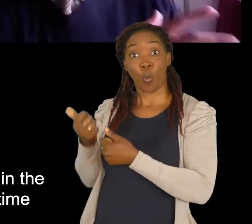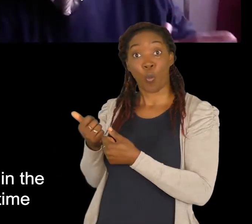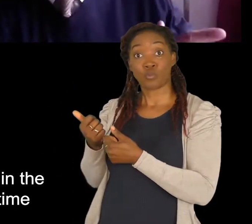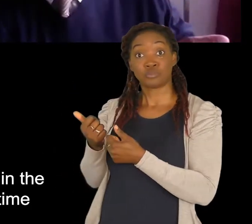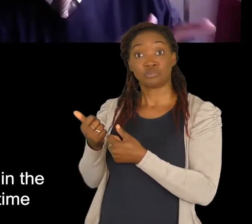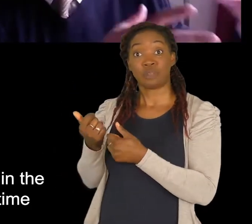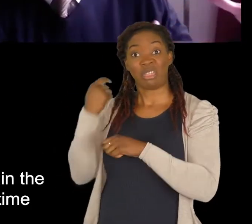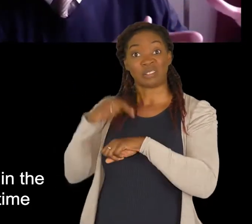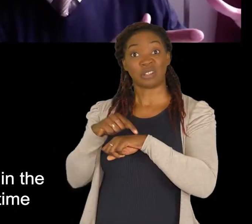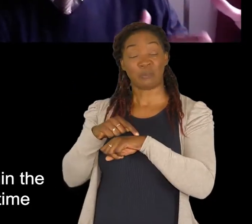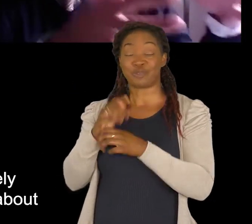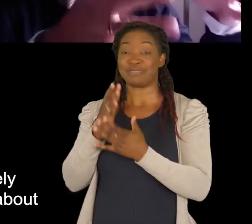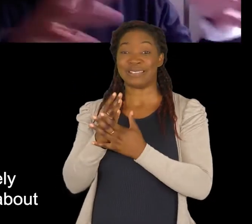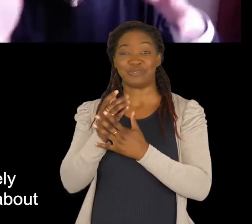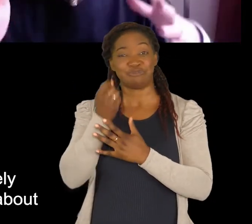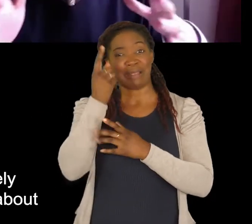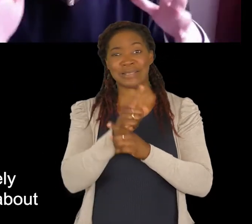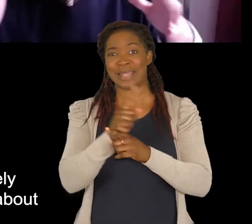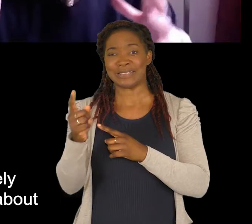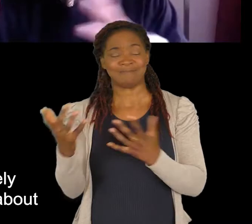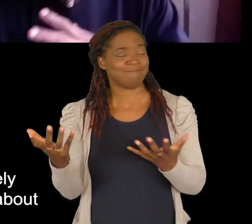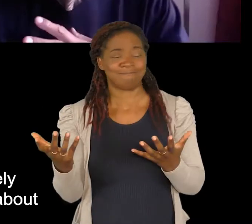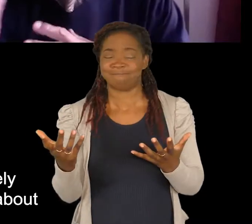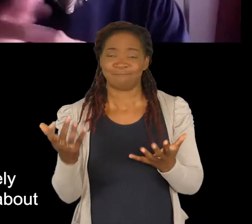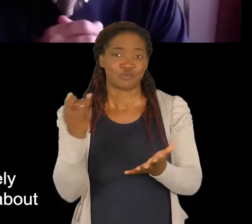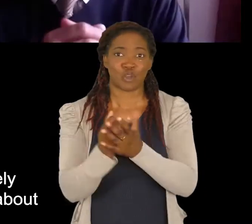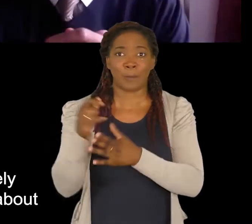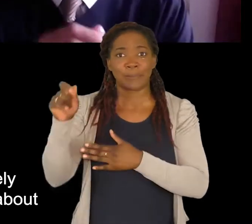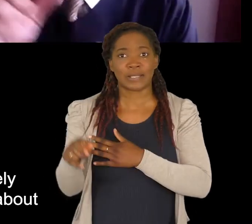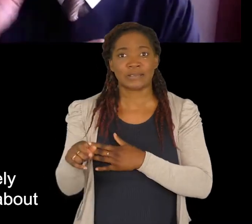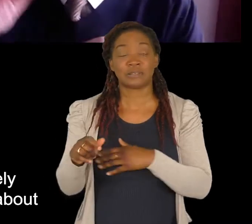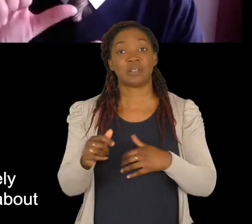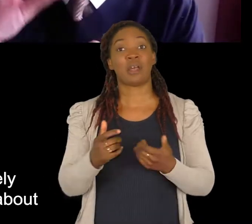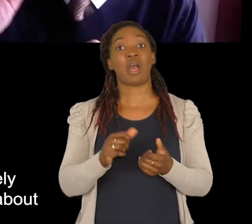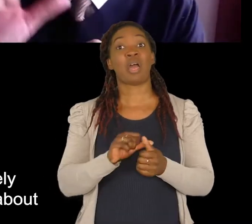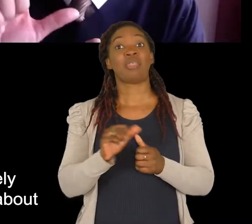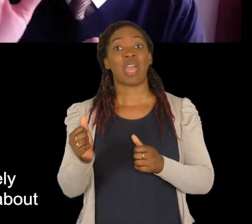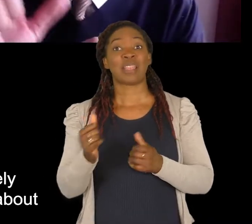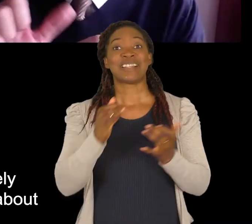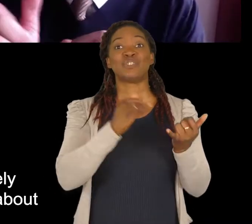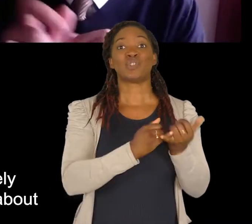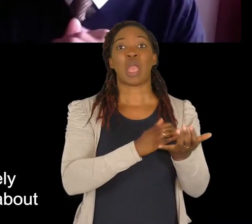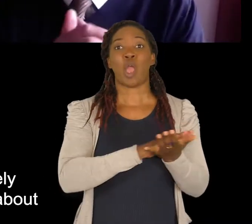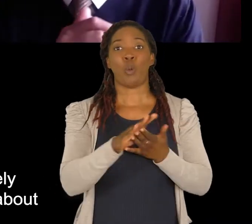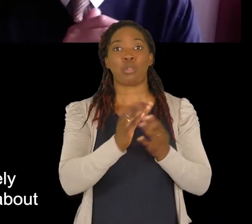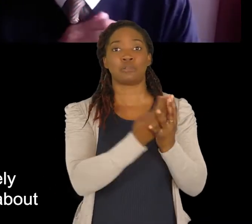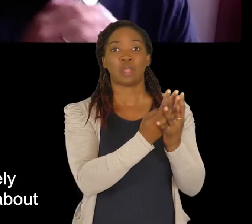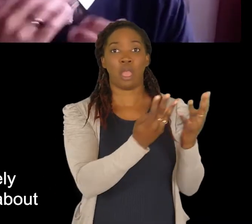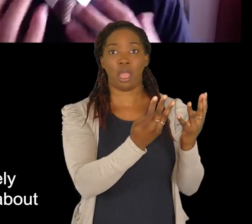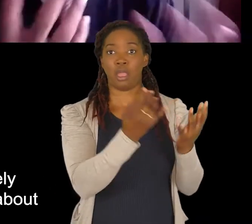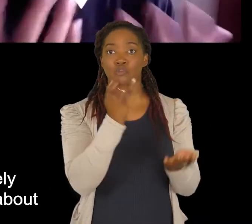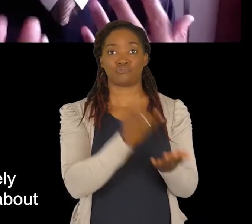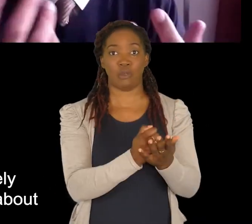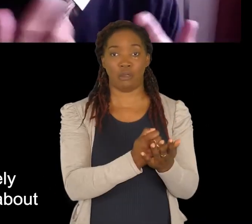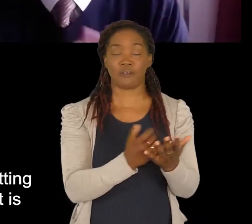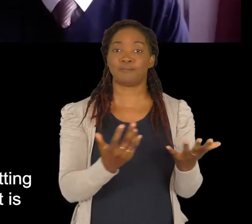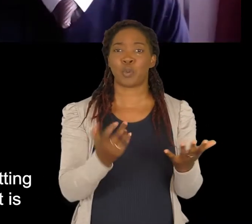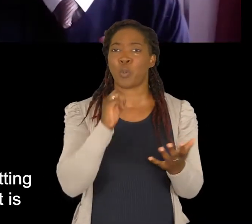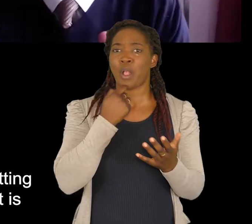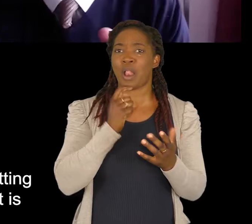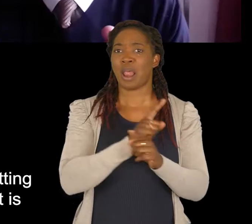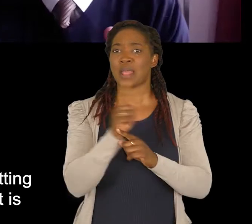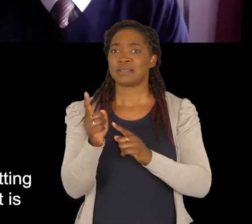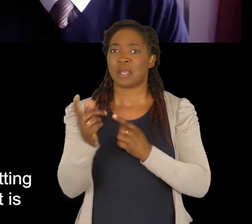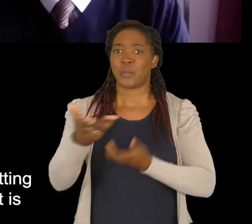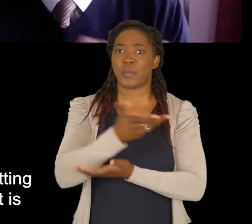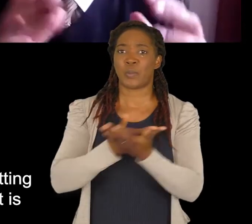who I thought was right at the time, but ultimately realized wasn't. And also getting the shareholdings wrong. And I think we'll talk about this